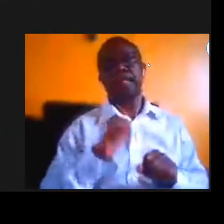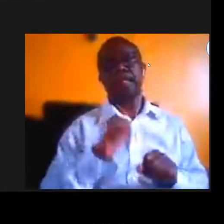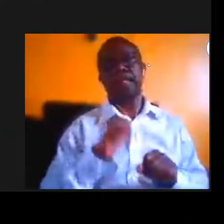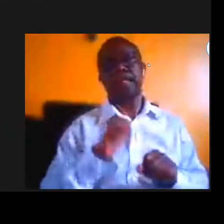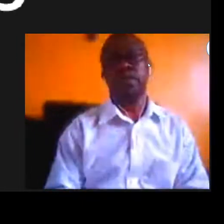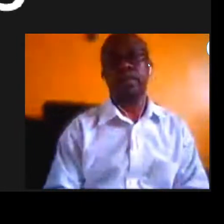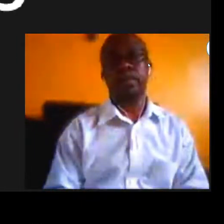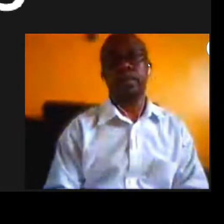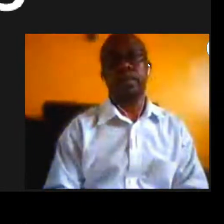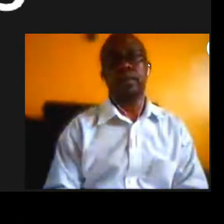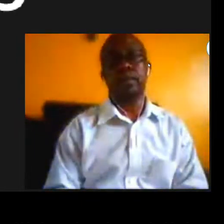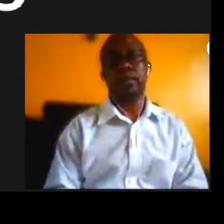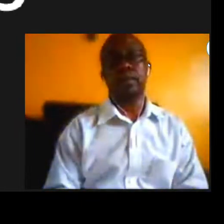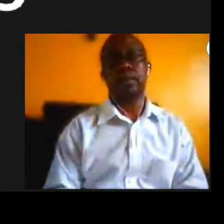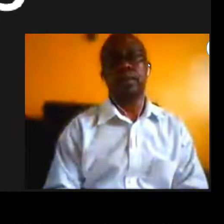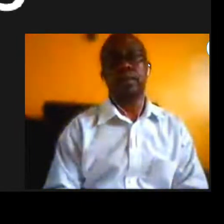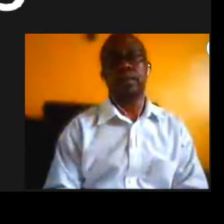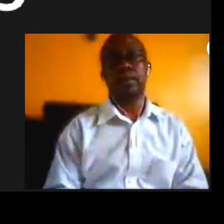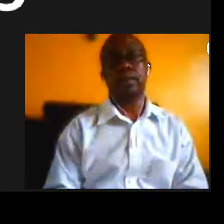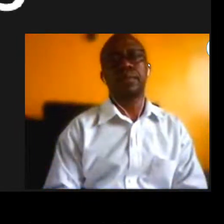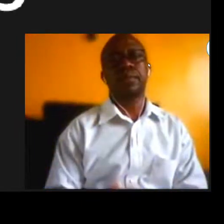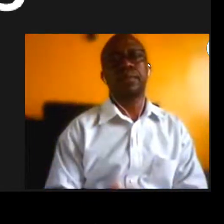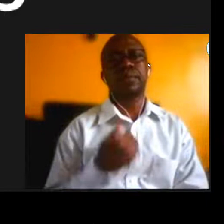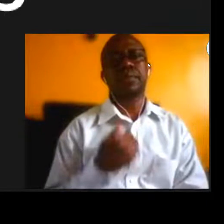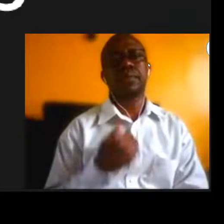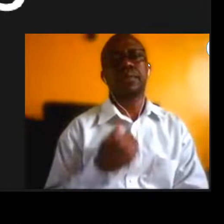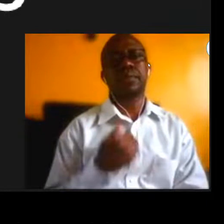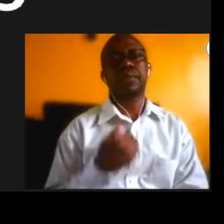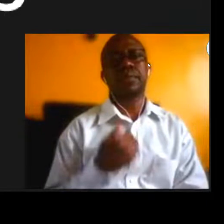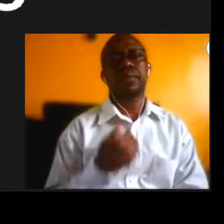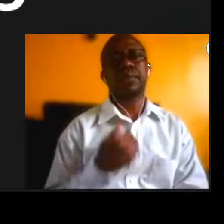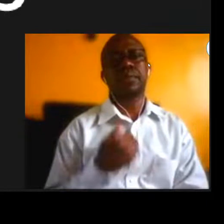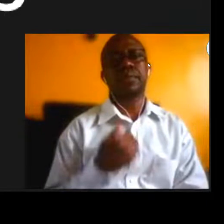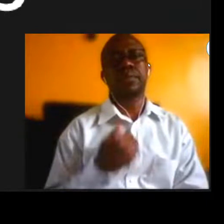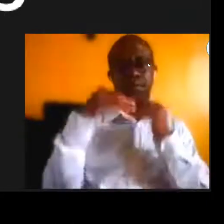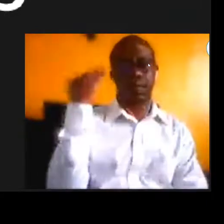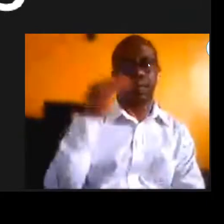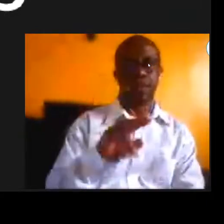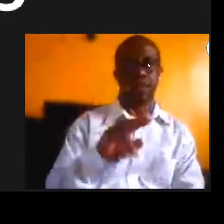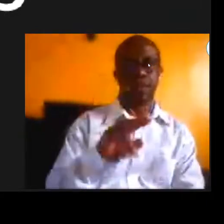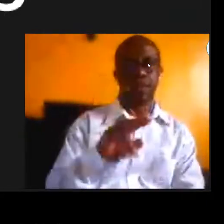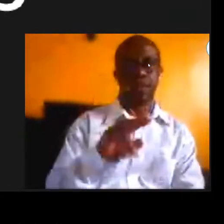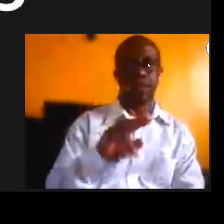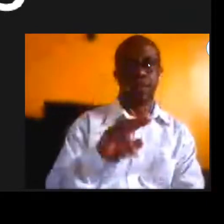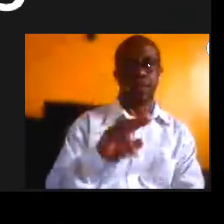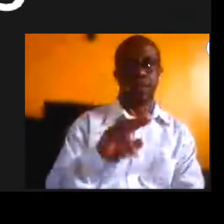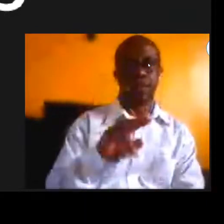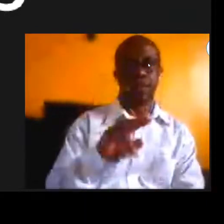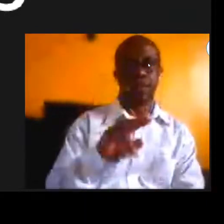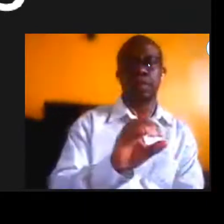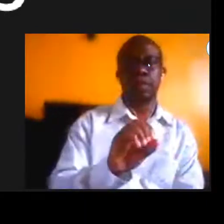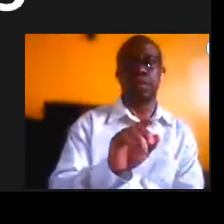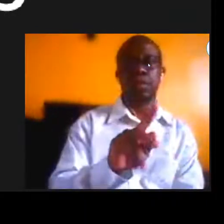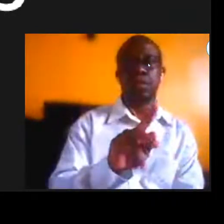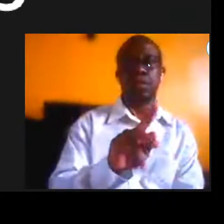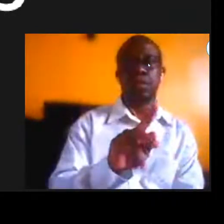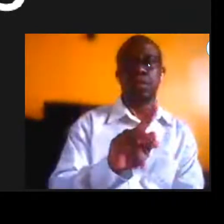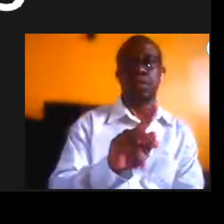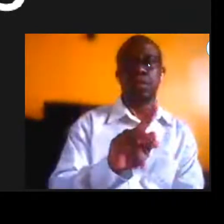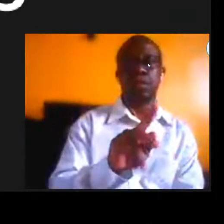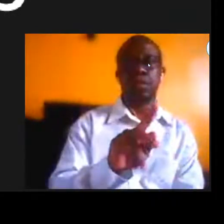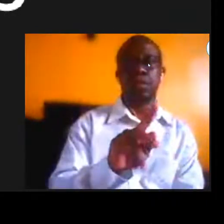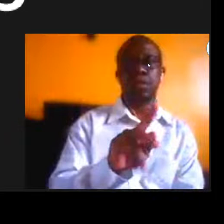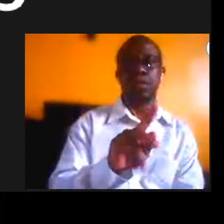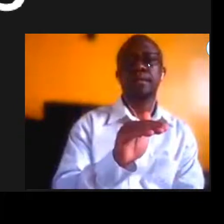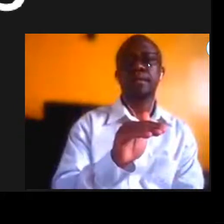Great, thank you very much. And there's also Professor Njoka. Thank you for your comment. Professor is making